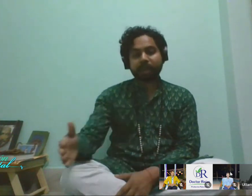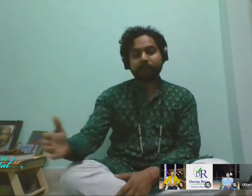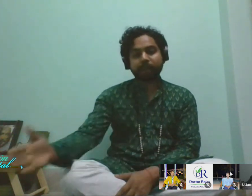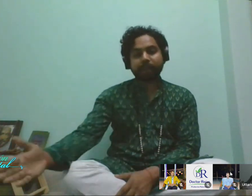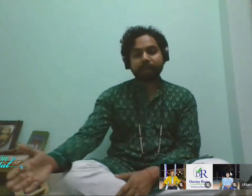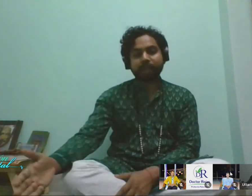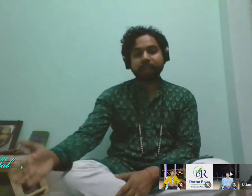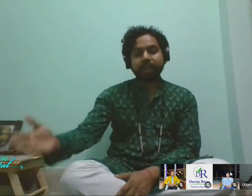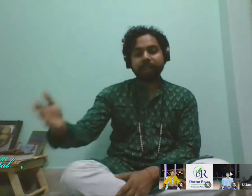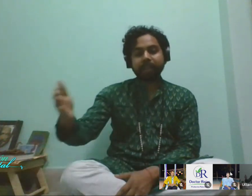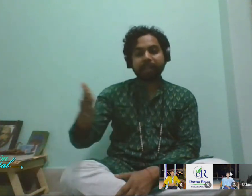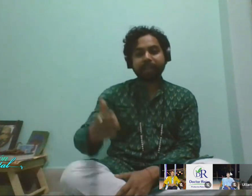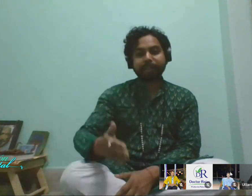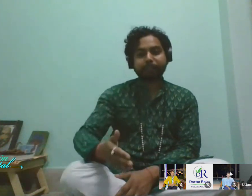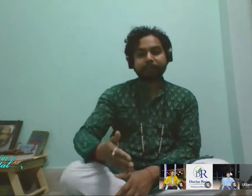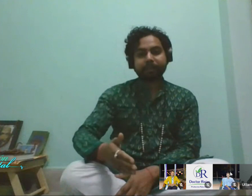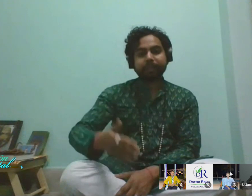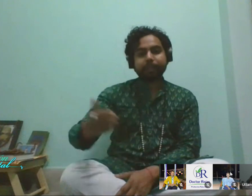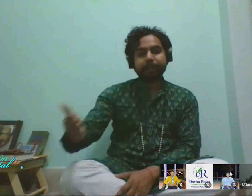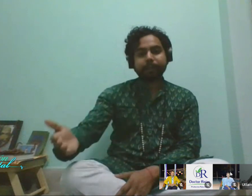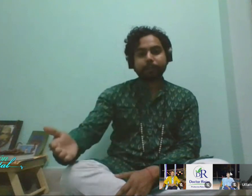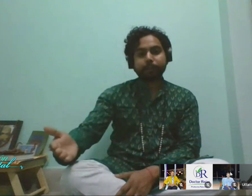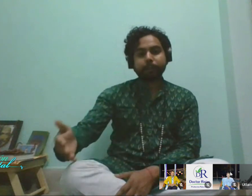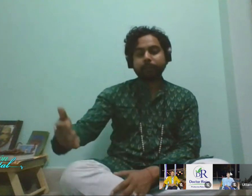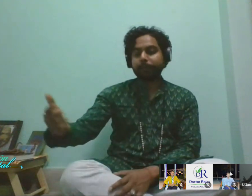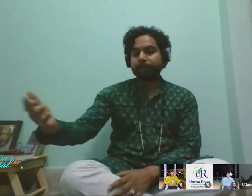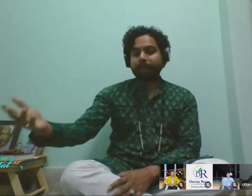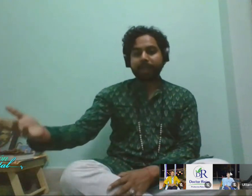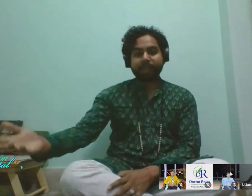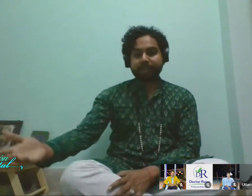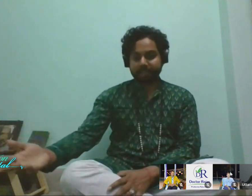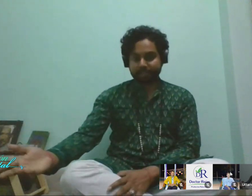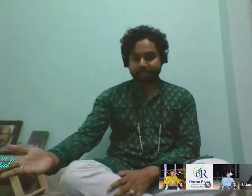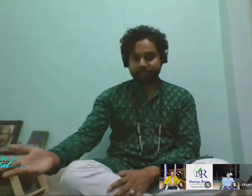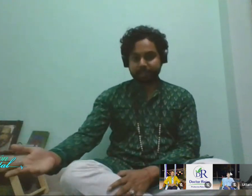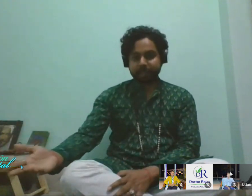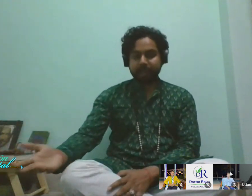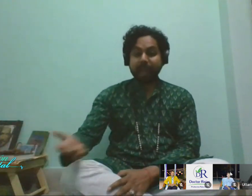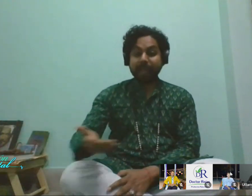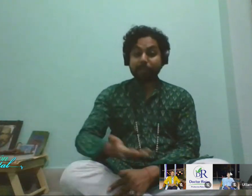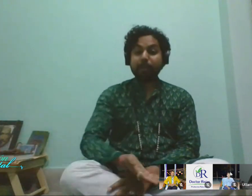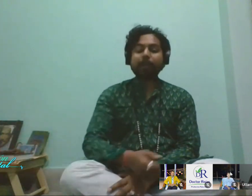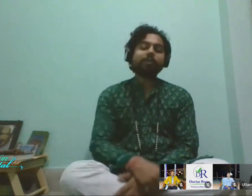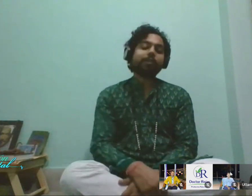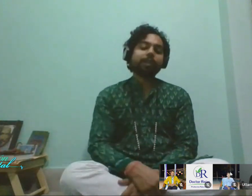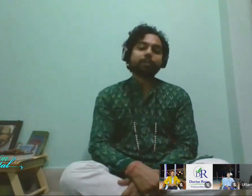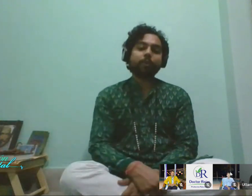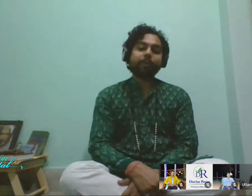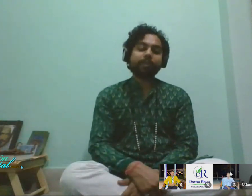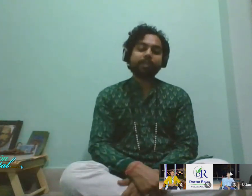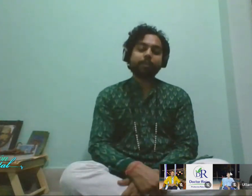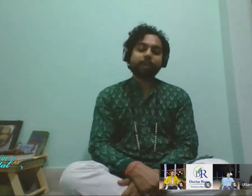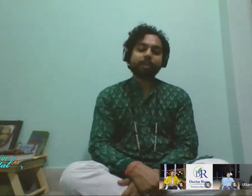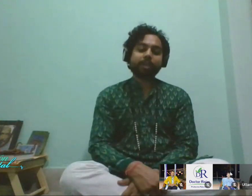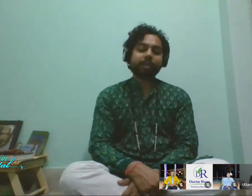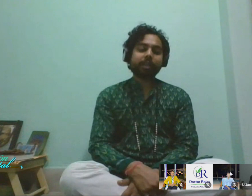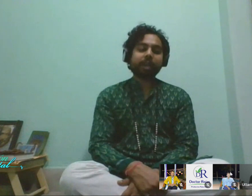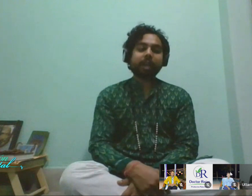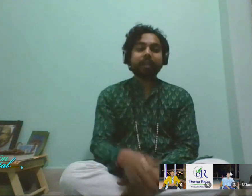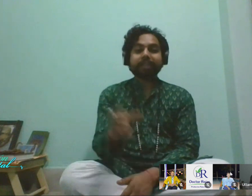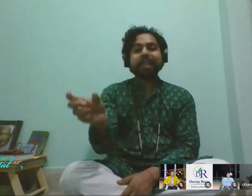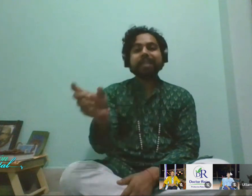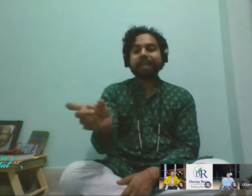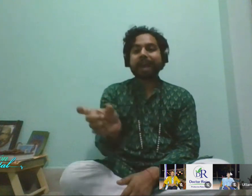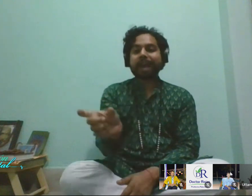So they work every day, they get the money, they buy the food, and they eat. And because of this COVID